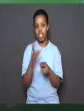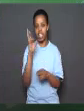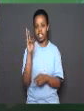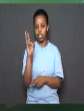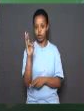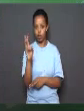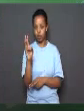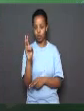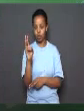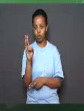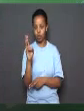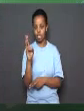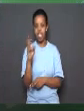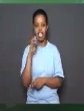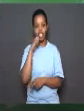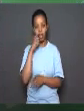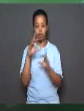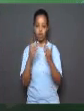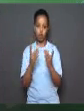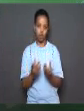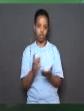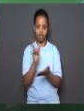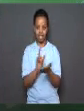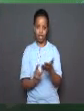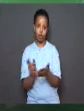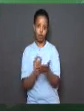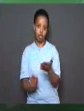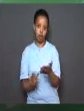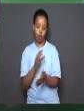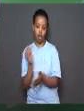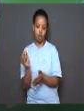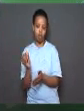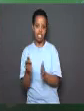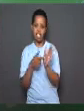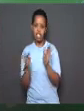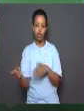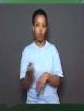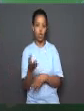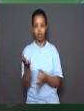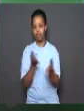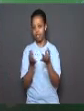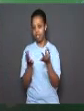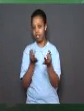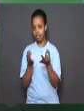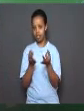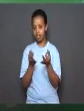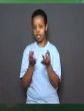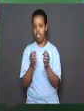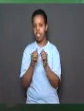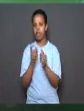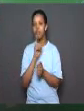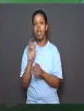6 classes of enzymes and a brief description of the types of